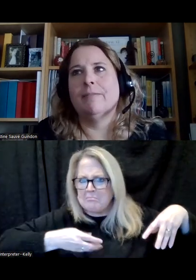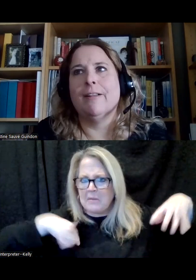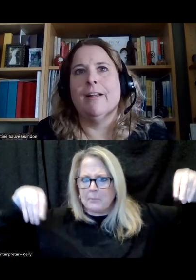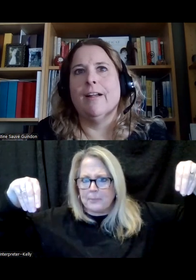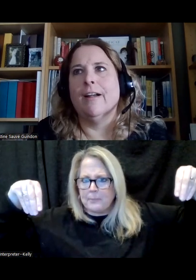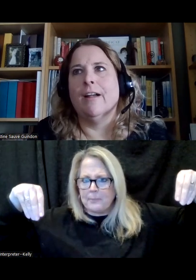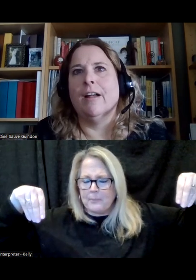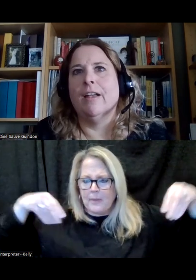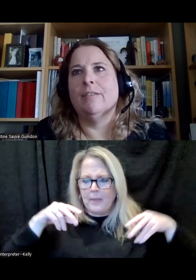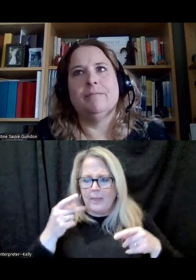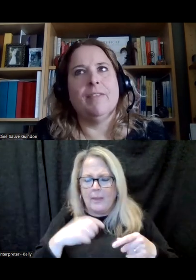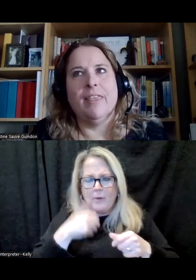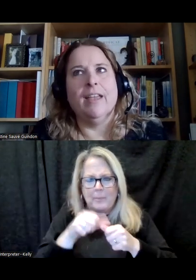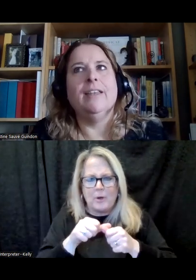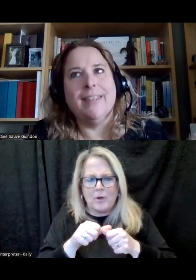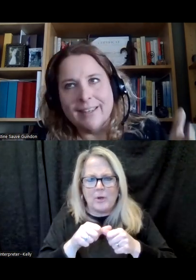me.